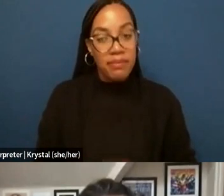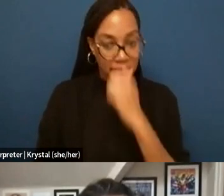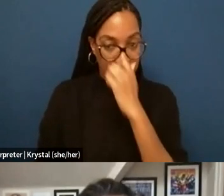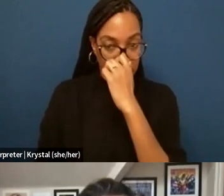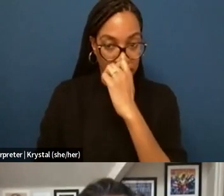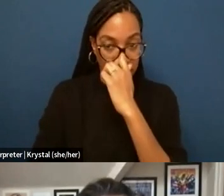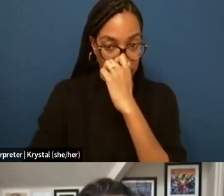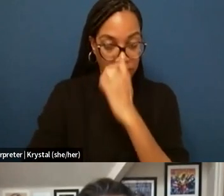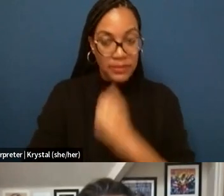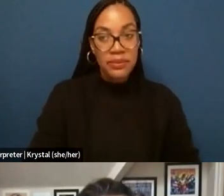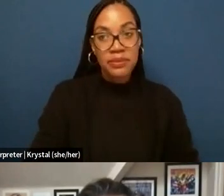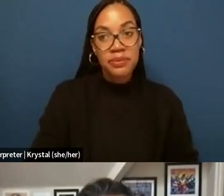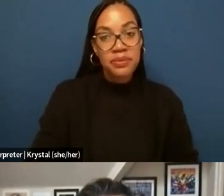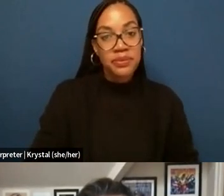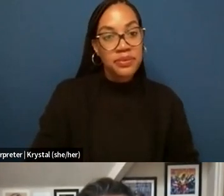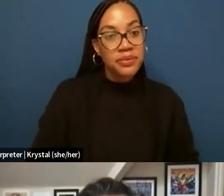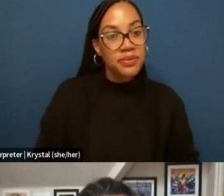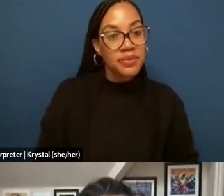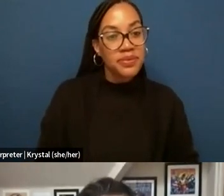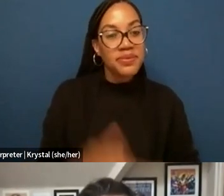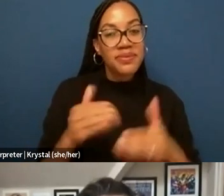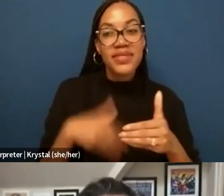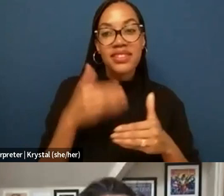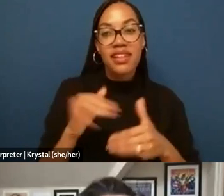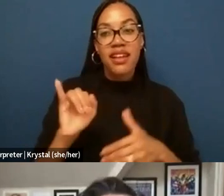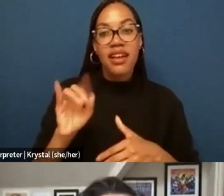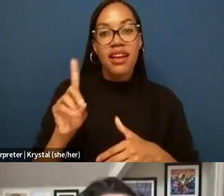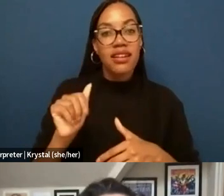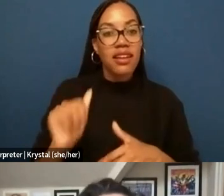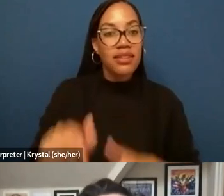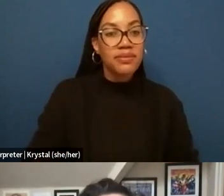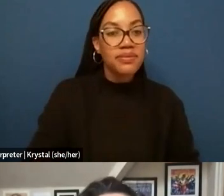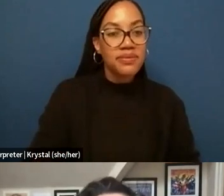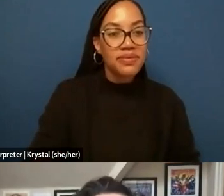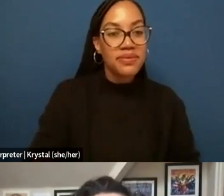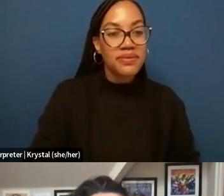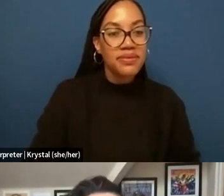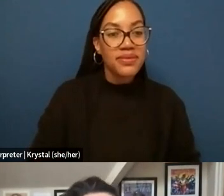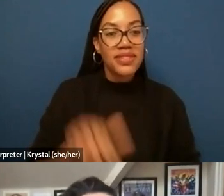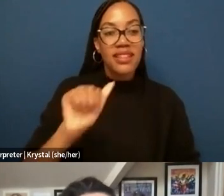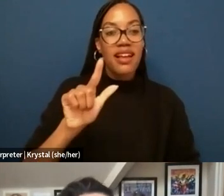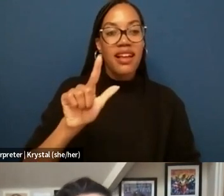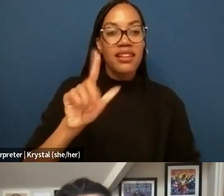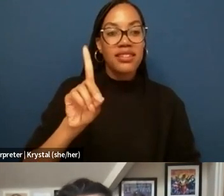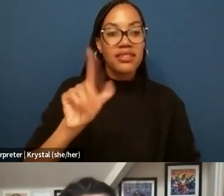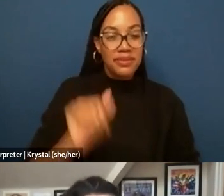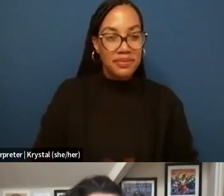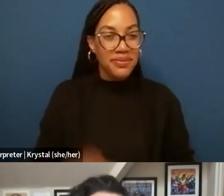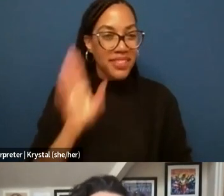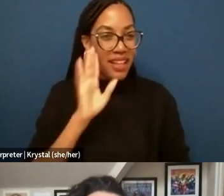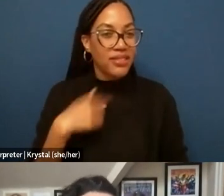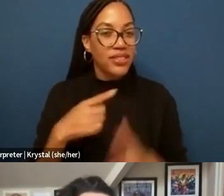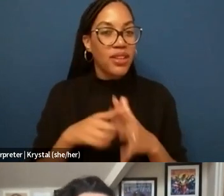Thank you. And next we'll have IDHA. Hi, y'all. I'll start off with the visual